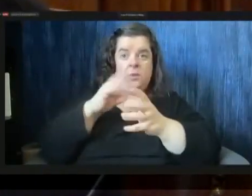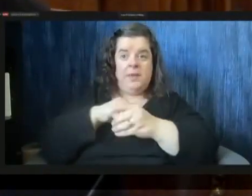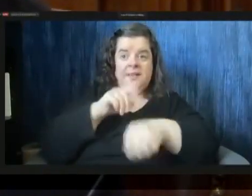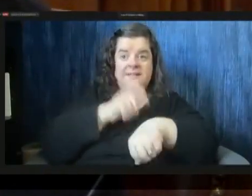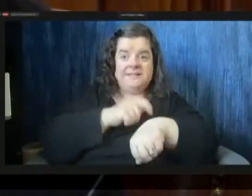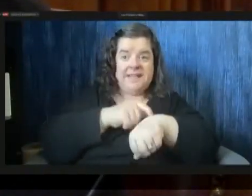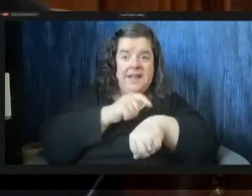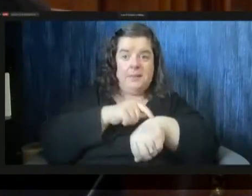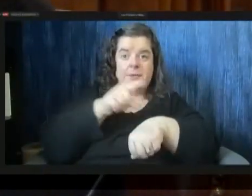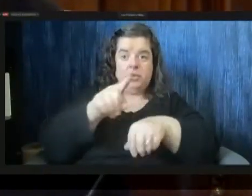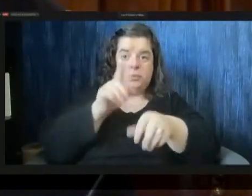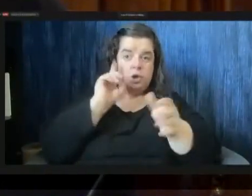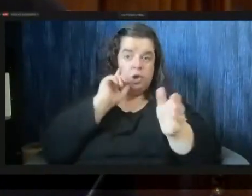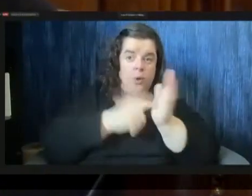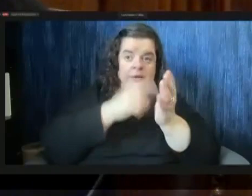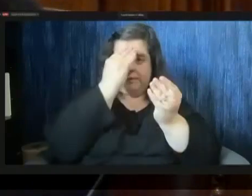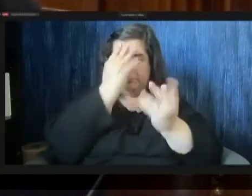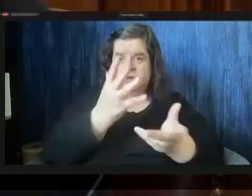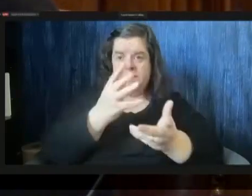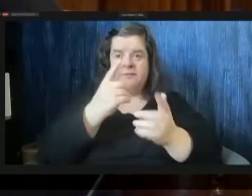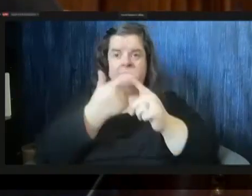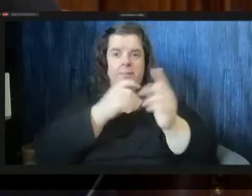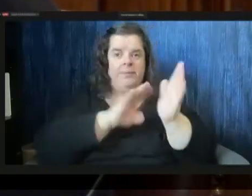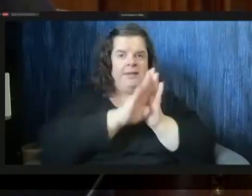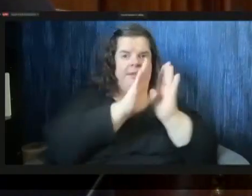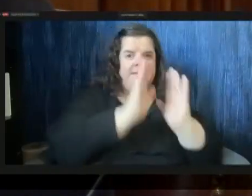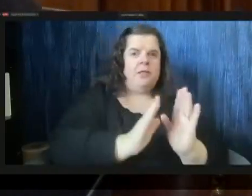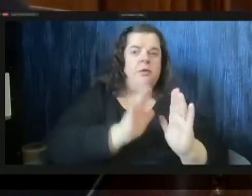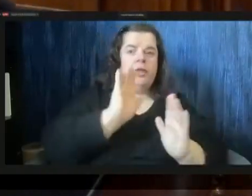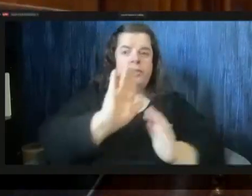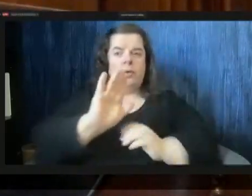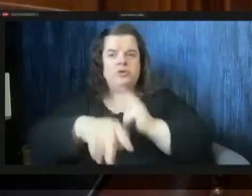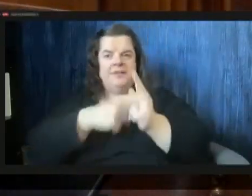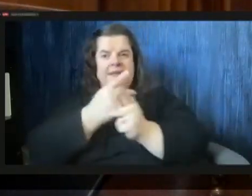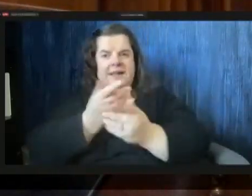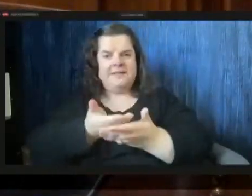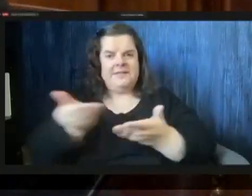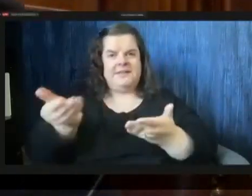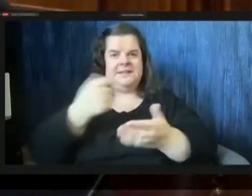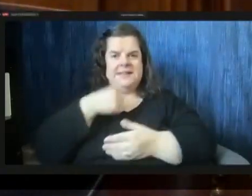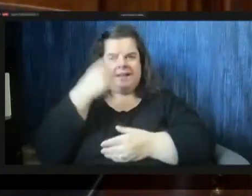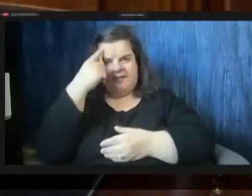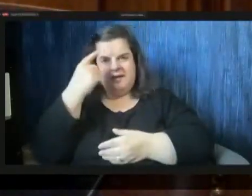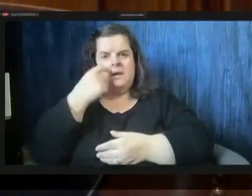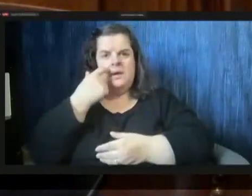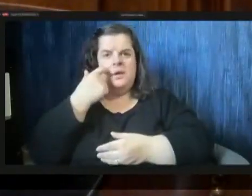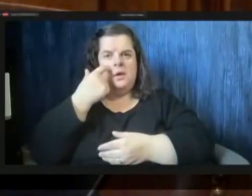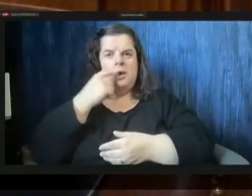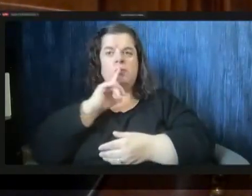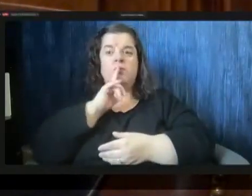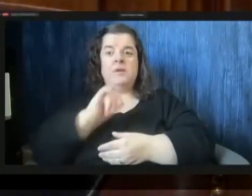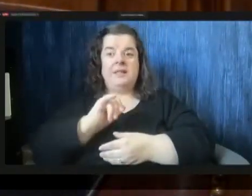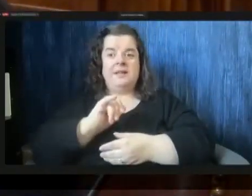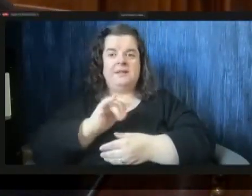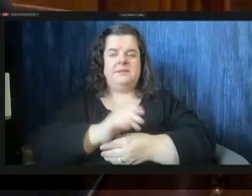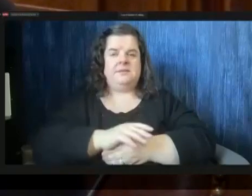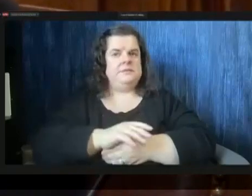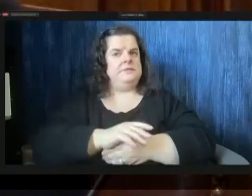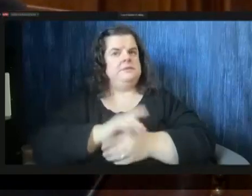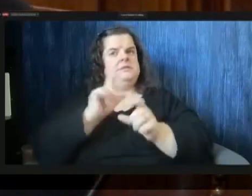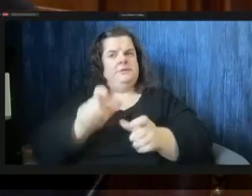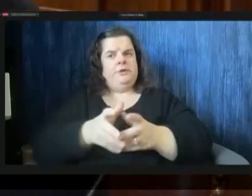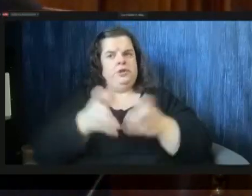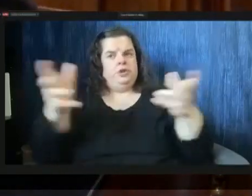notified by the developer. And so those are the kinds of things that I think really give an inordinate amount of power